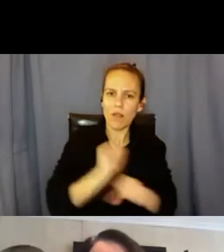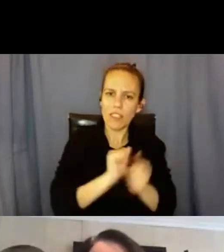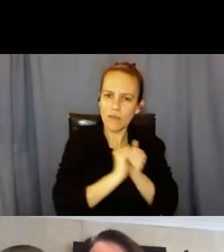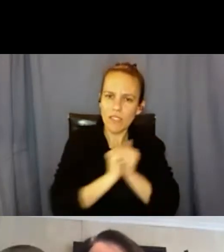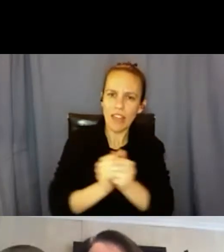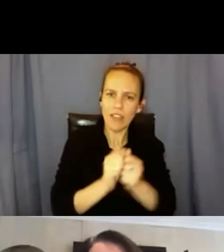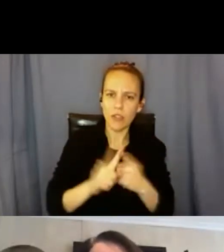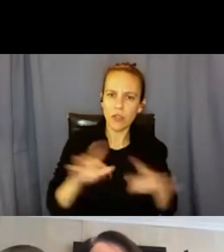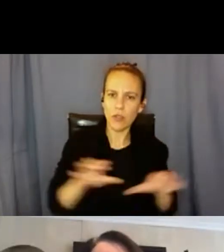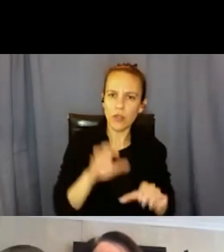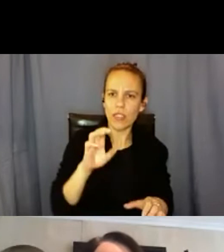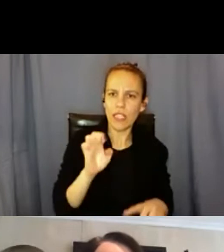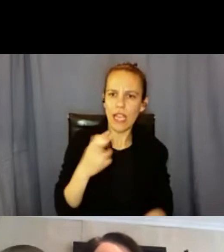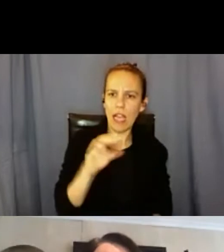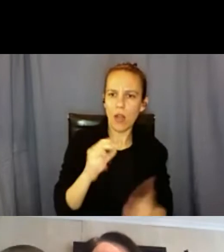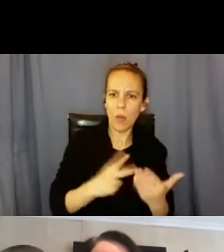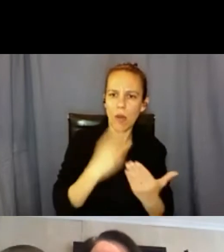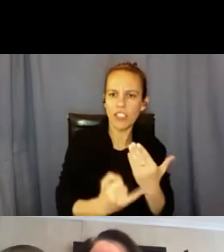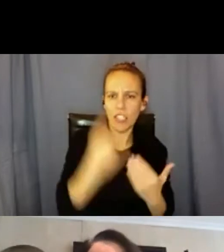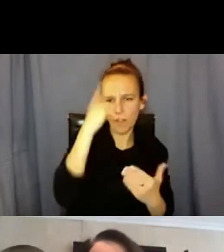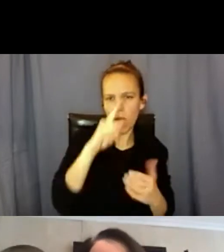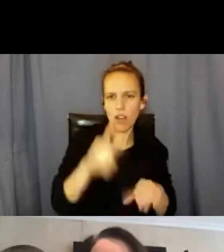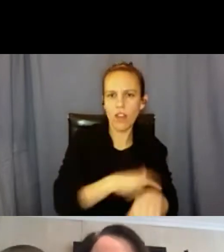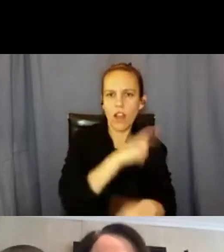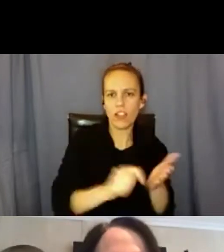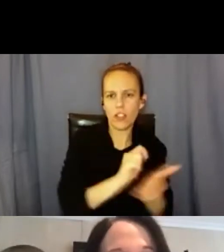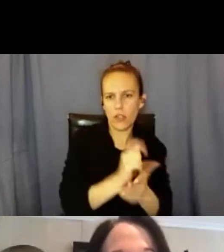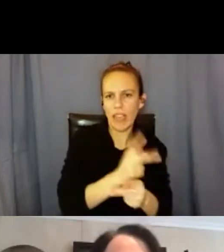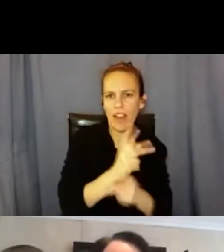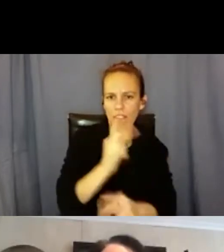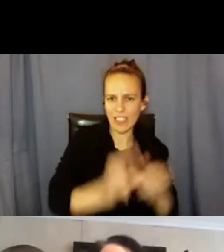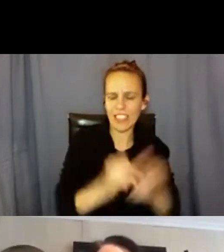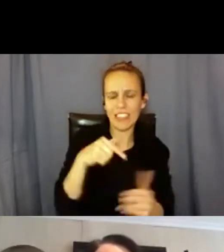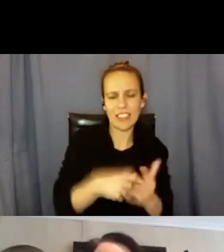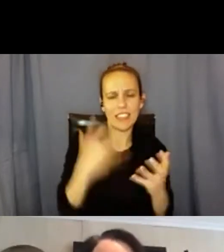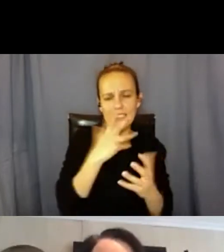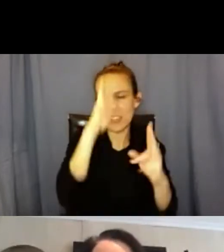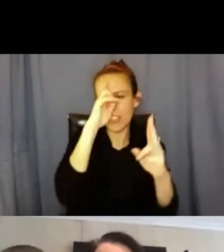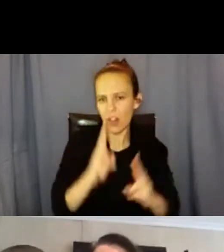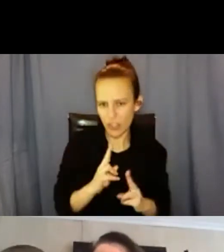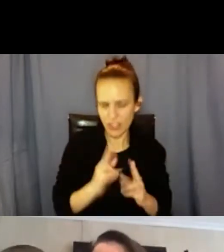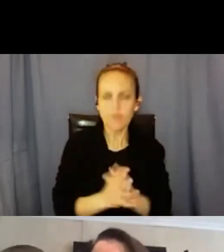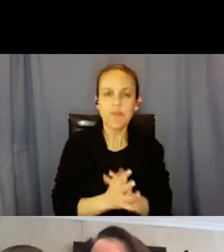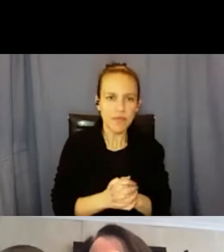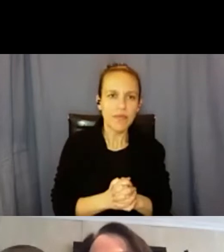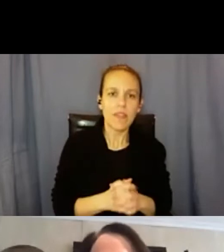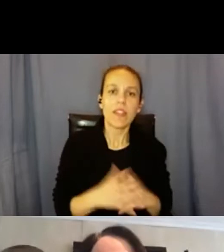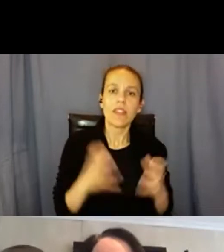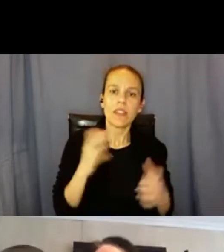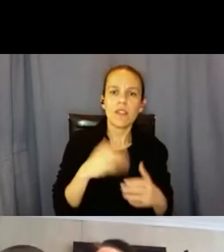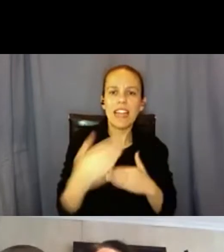ECHO project for long-term care facilities. It is an incredible honor. So I'm going to be talking about, next slide,